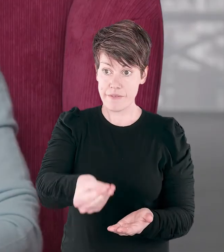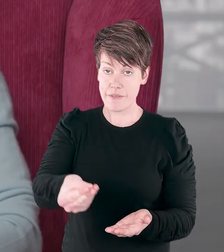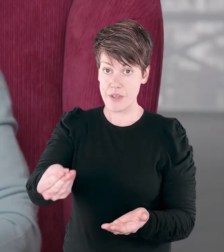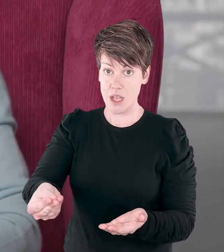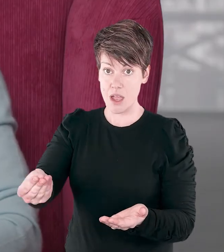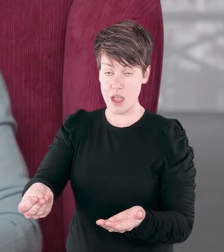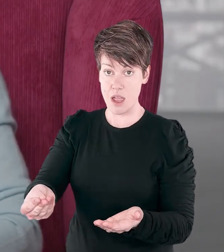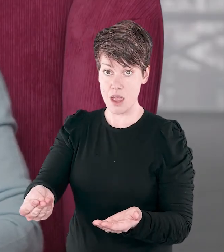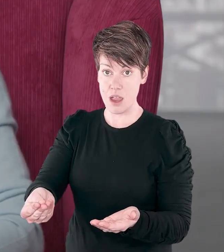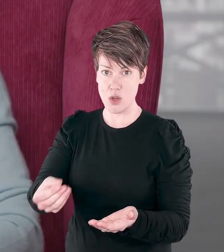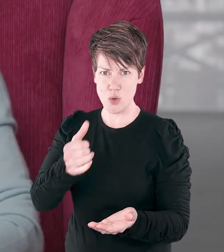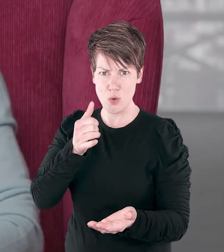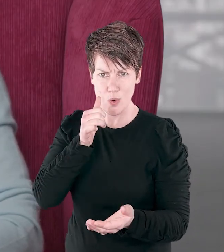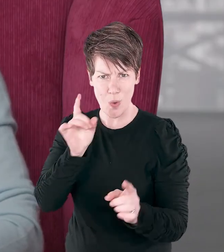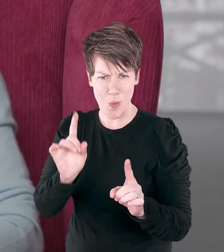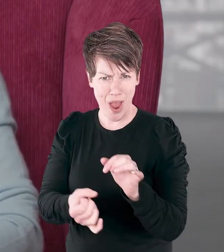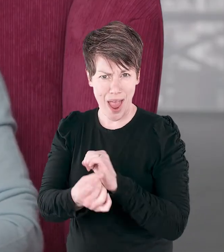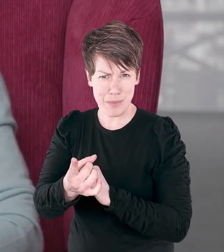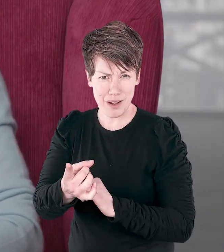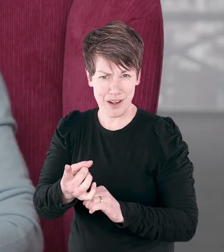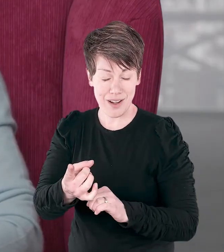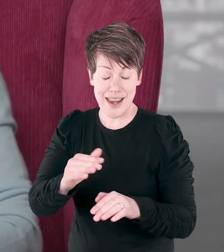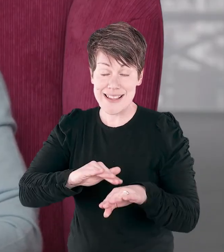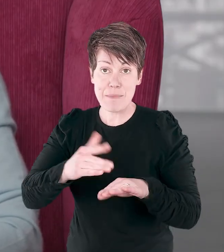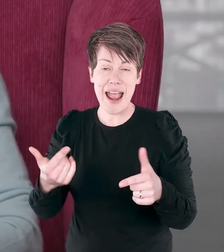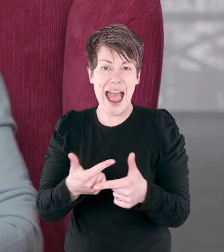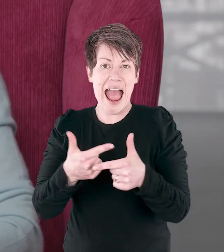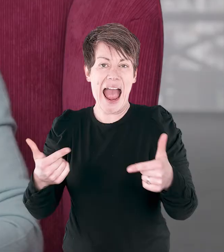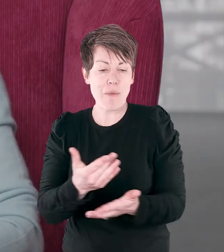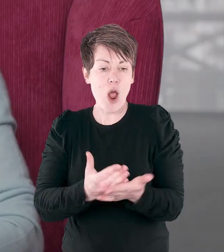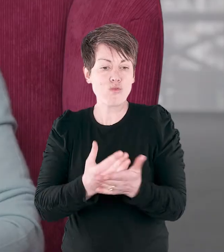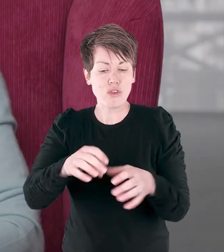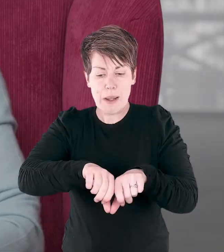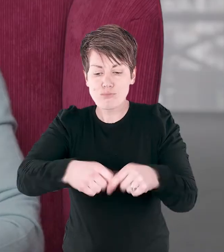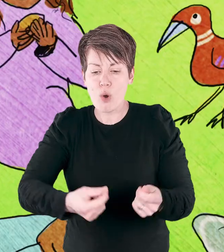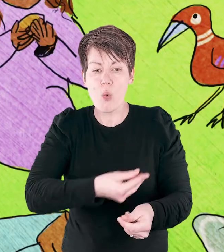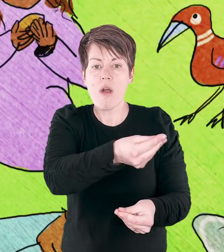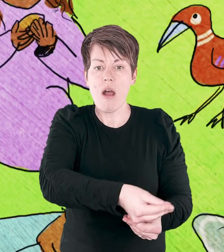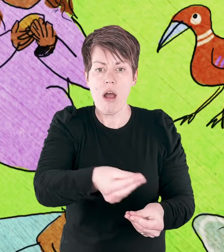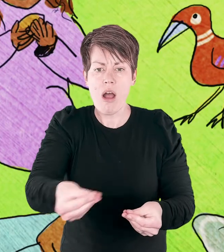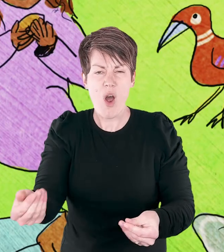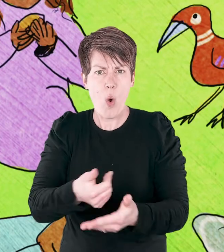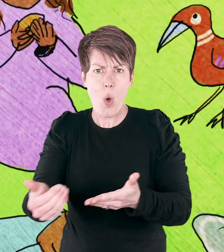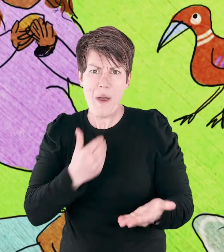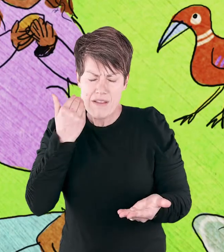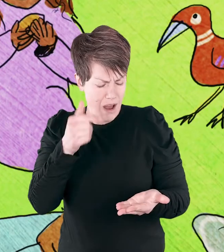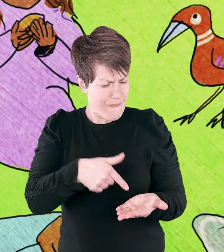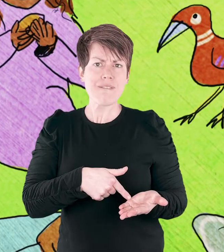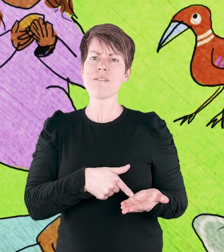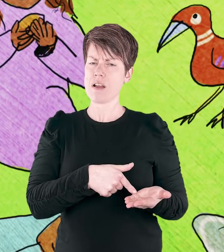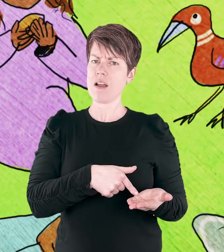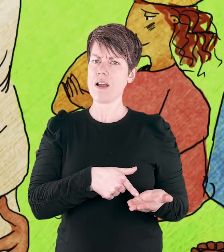what? It was the strangest thing. No matter how much bread they broke off, there was always